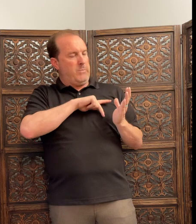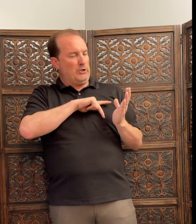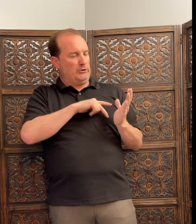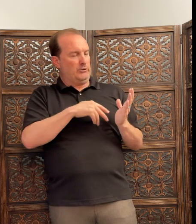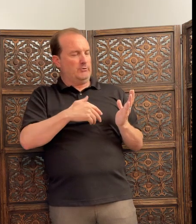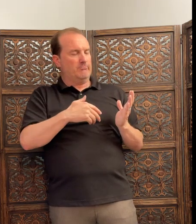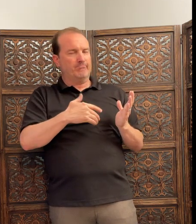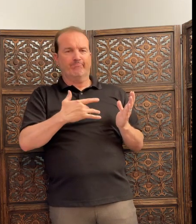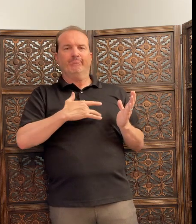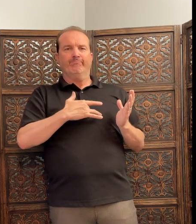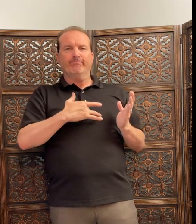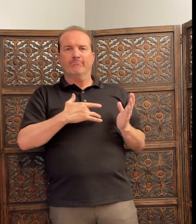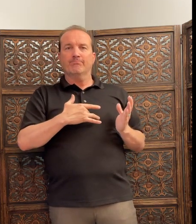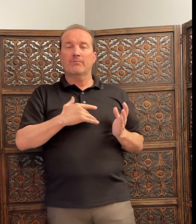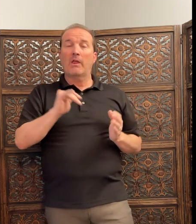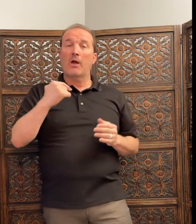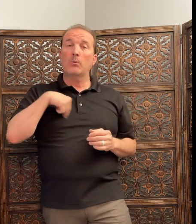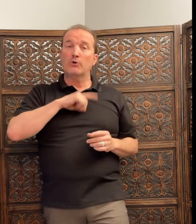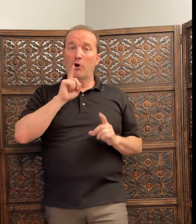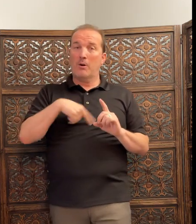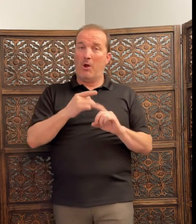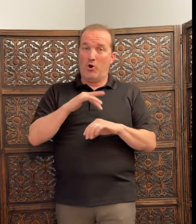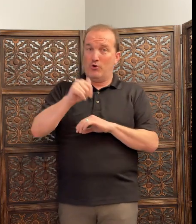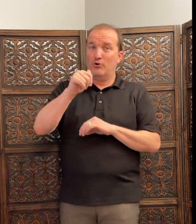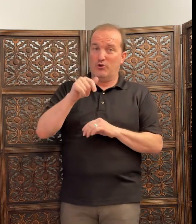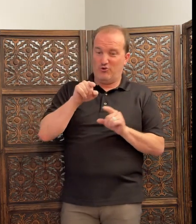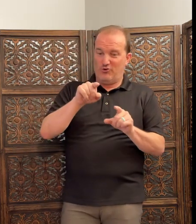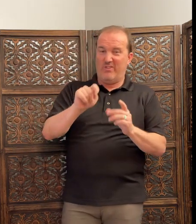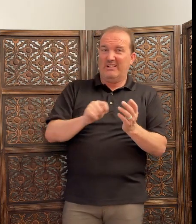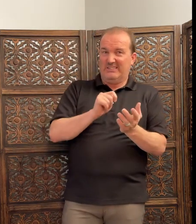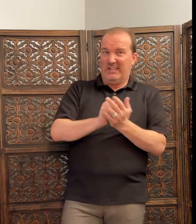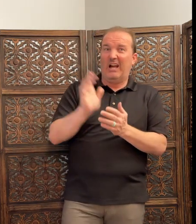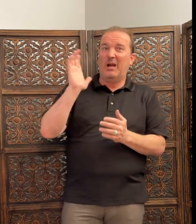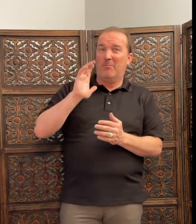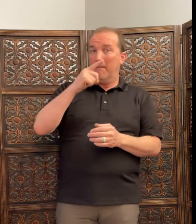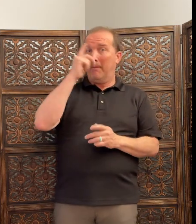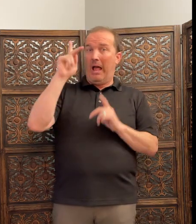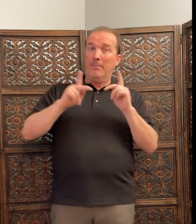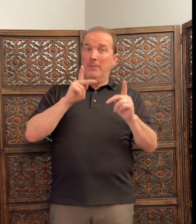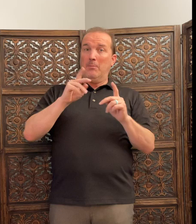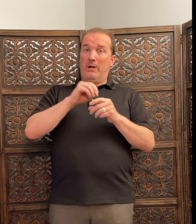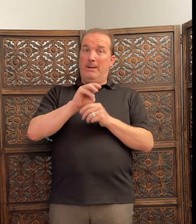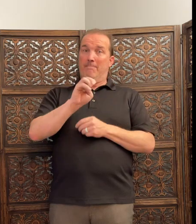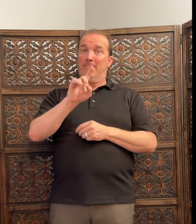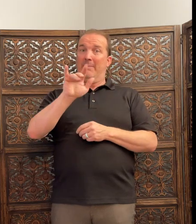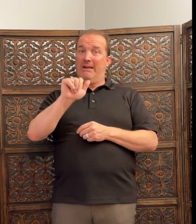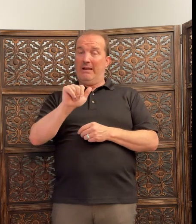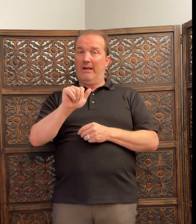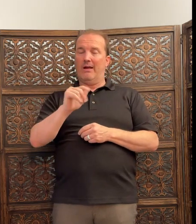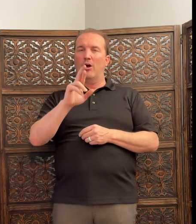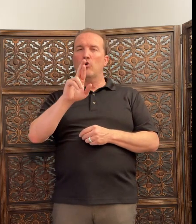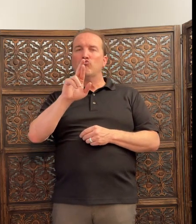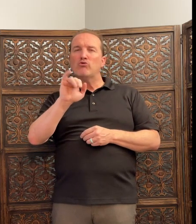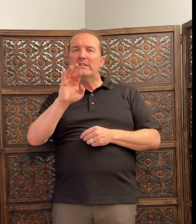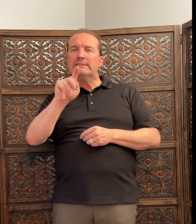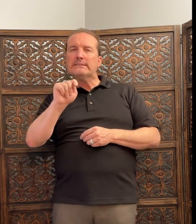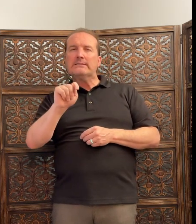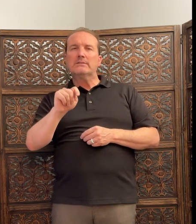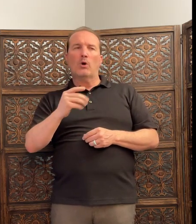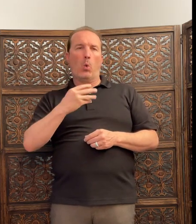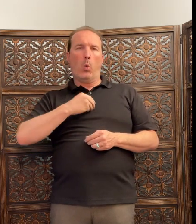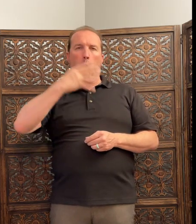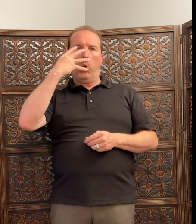and a personal experience. As we covered earlier, during the time period, Black people were being portrayed in the media as